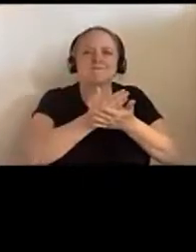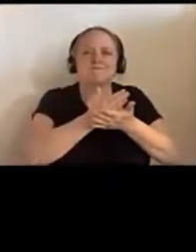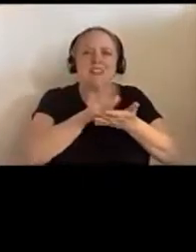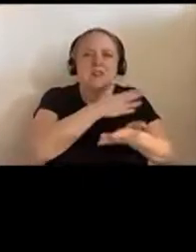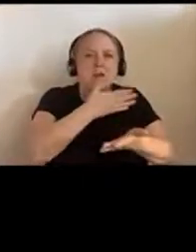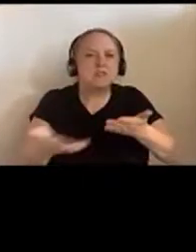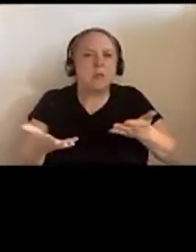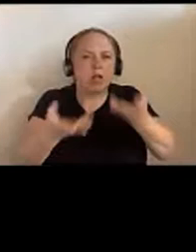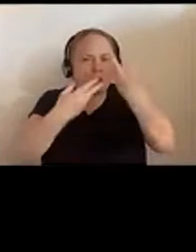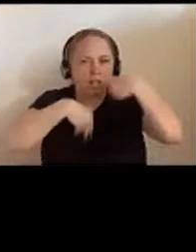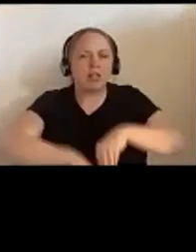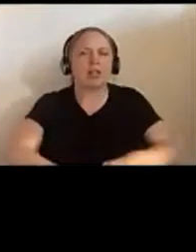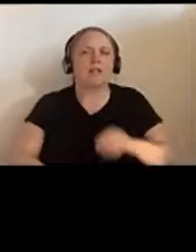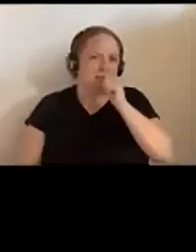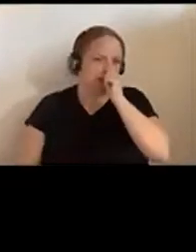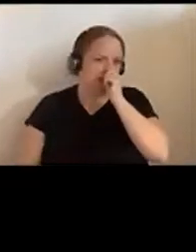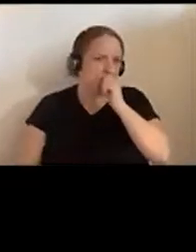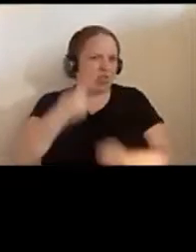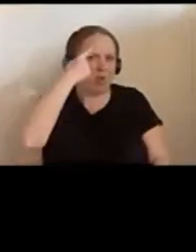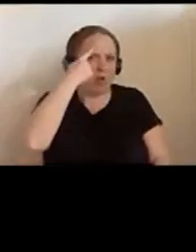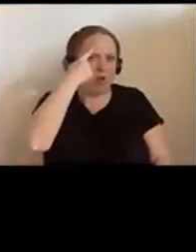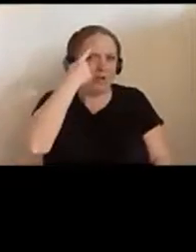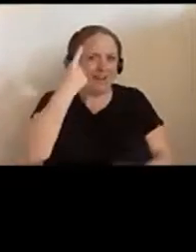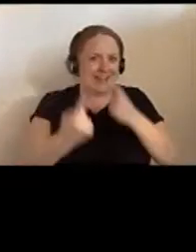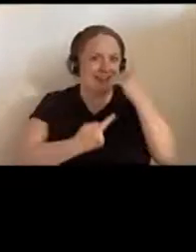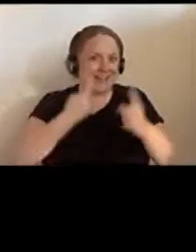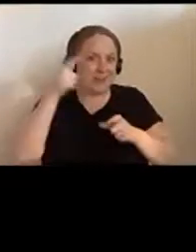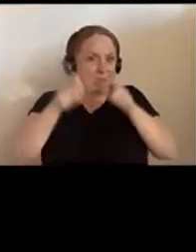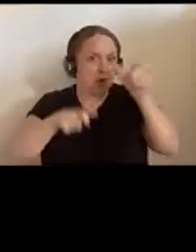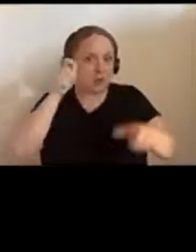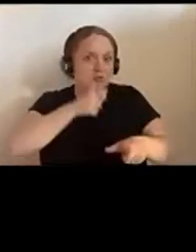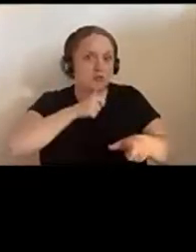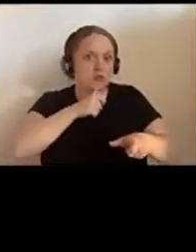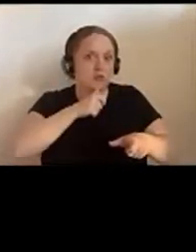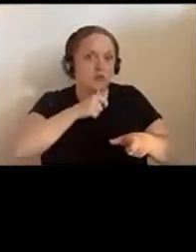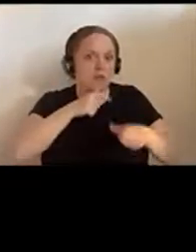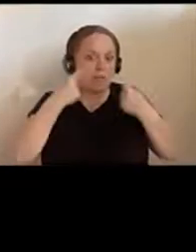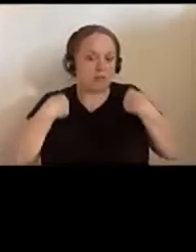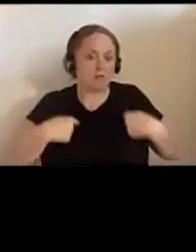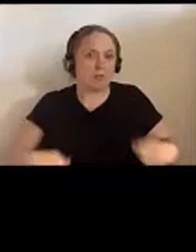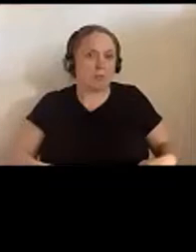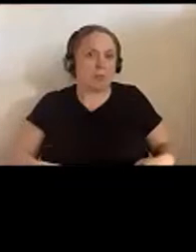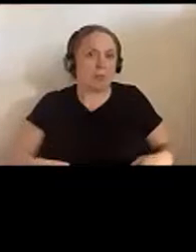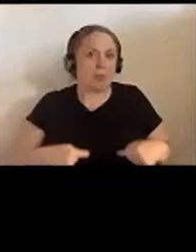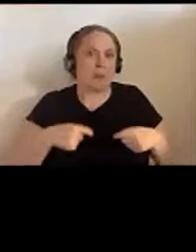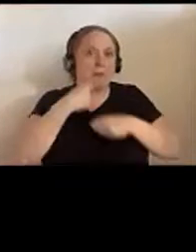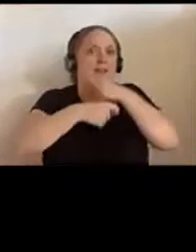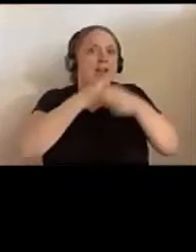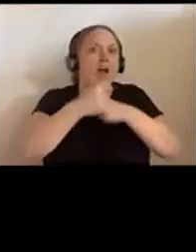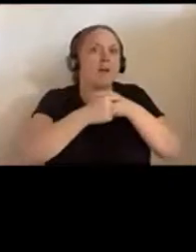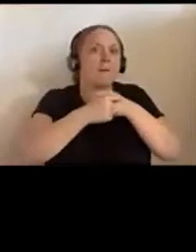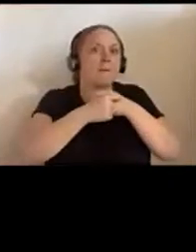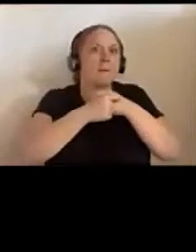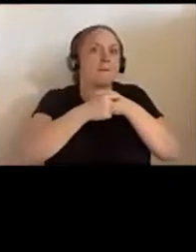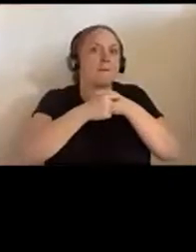people. And so I had this idea that as each person uses the installation and their body is traced, they become that trace of